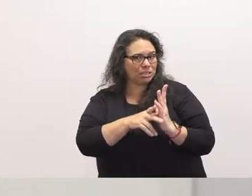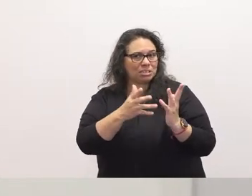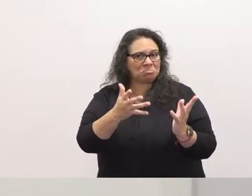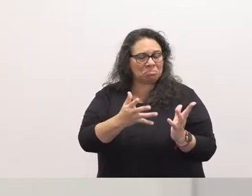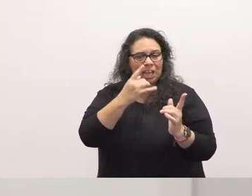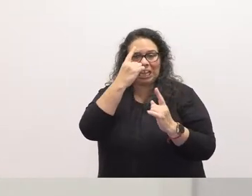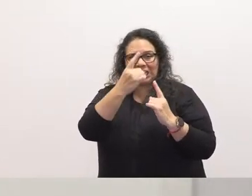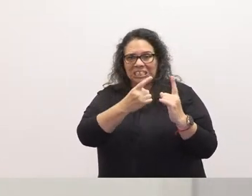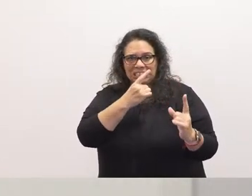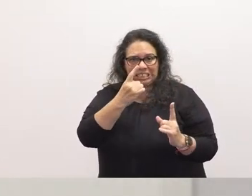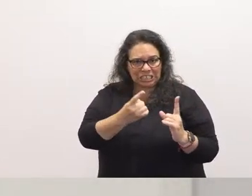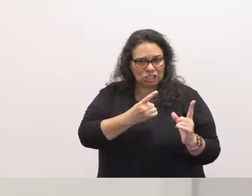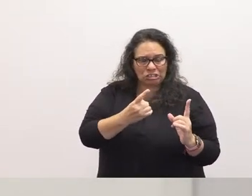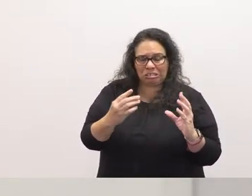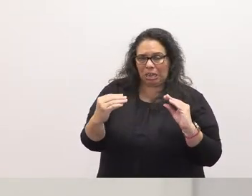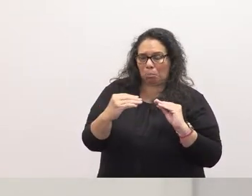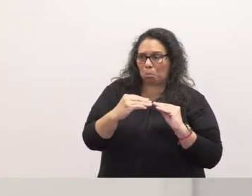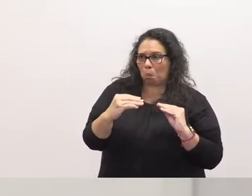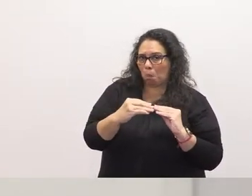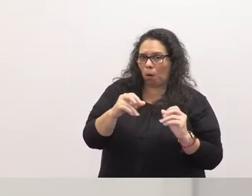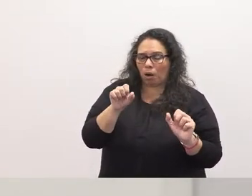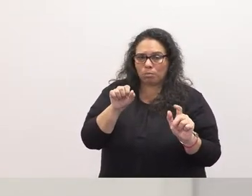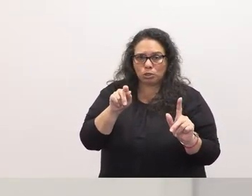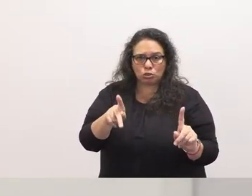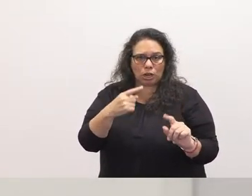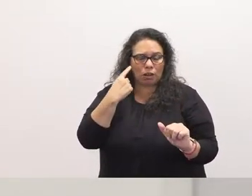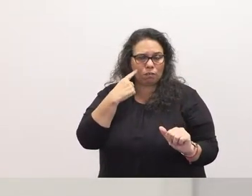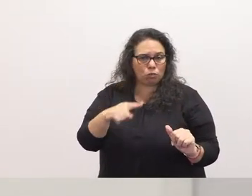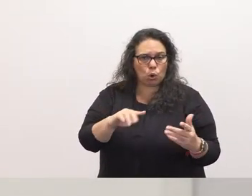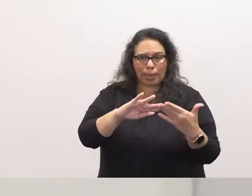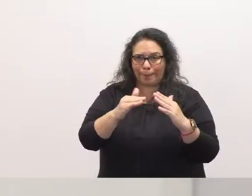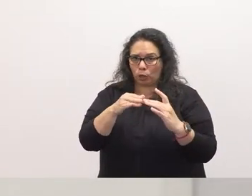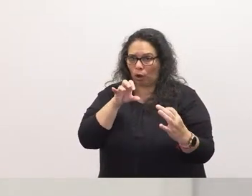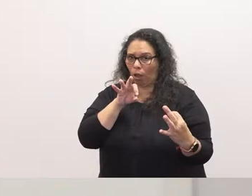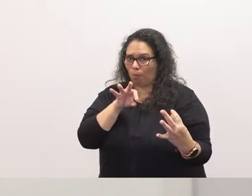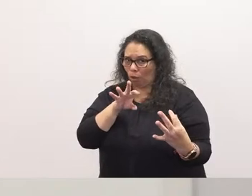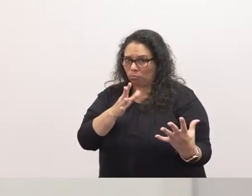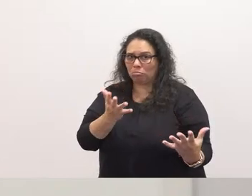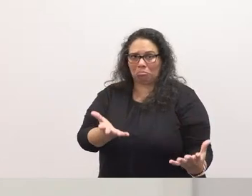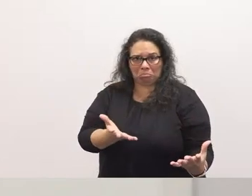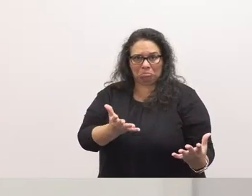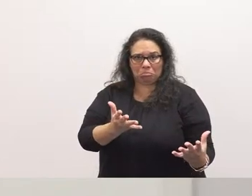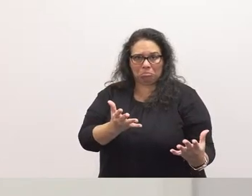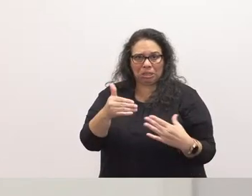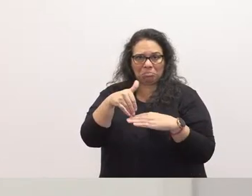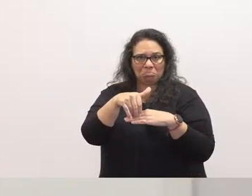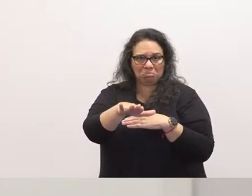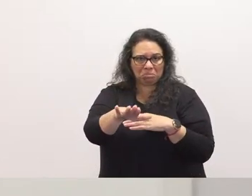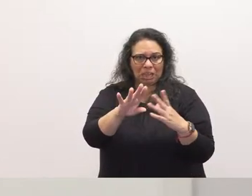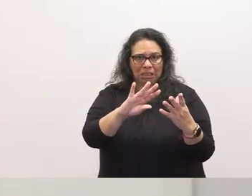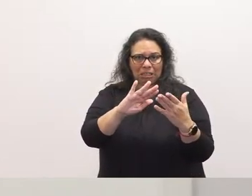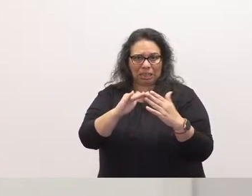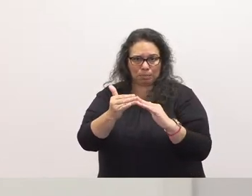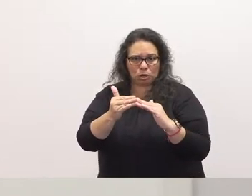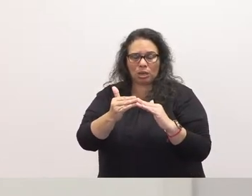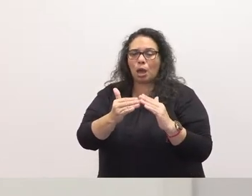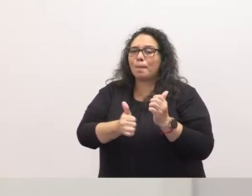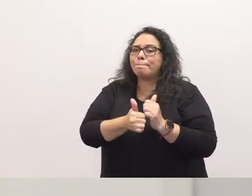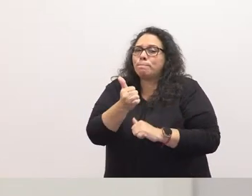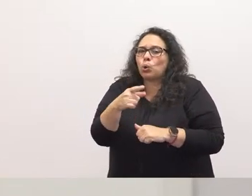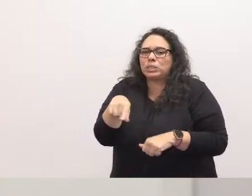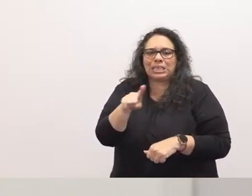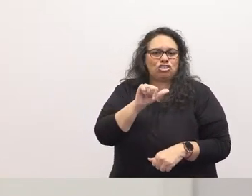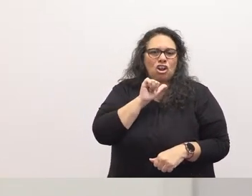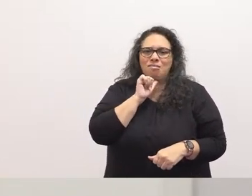consider policies that have more opportunities for community input, that they go to the community. Most of these are not